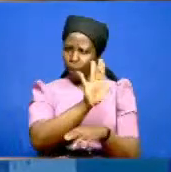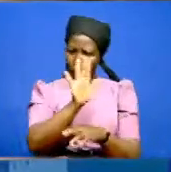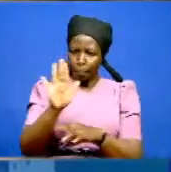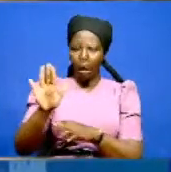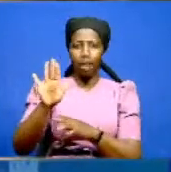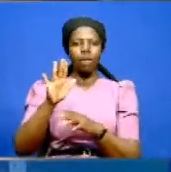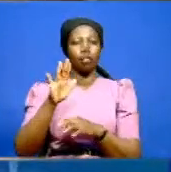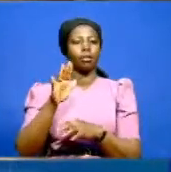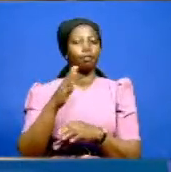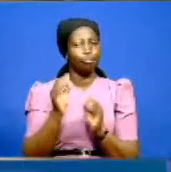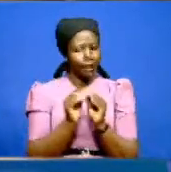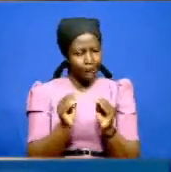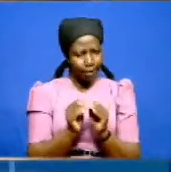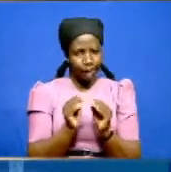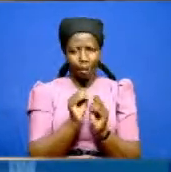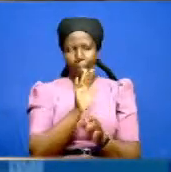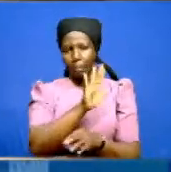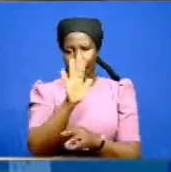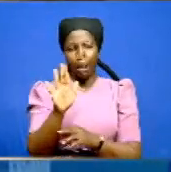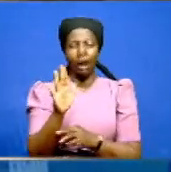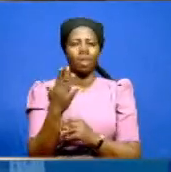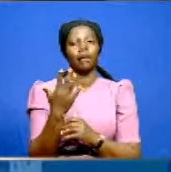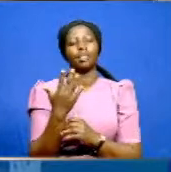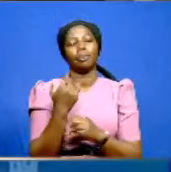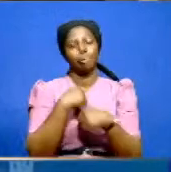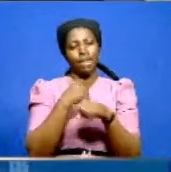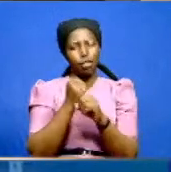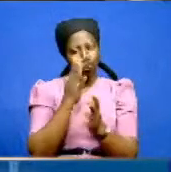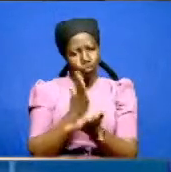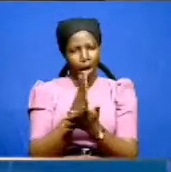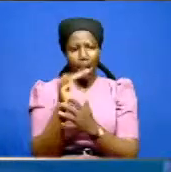any meeting that you will be having, make sure that any